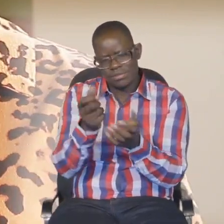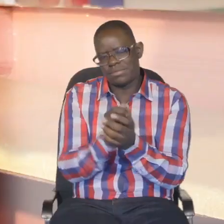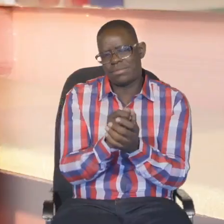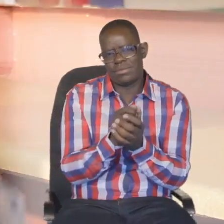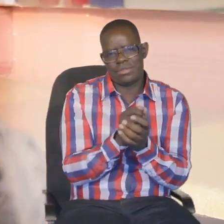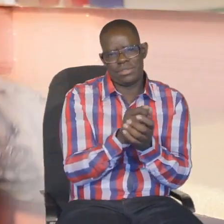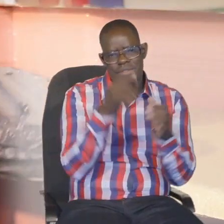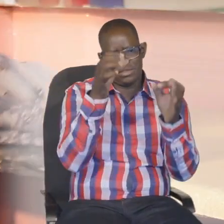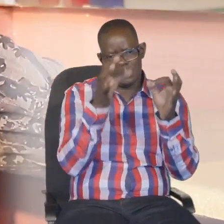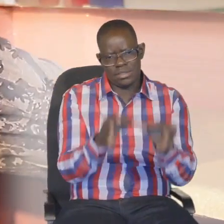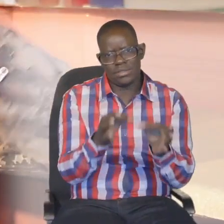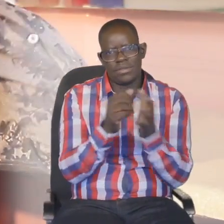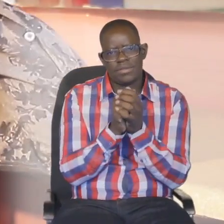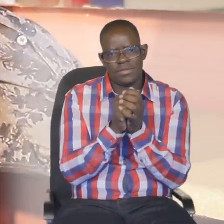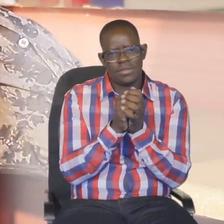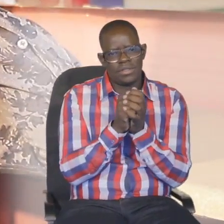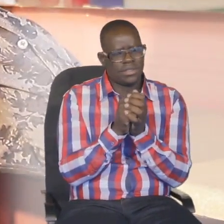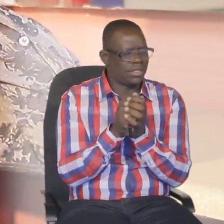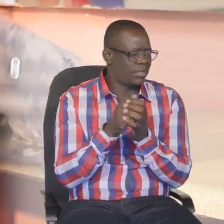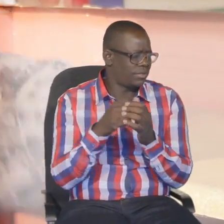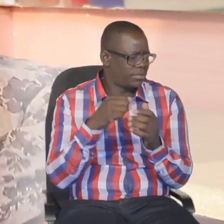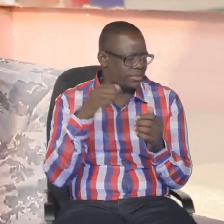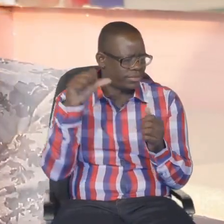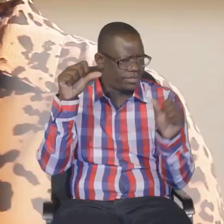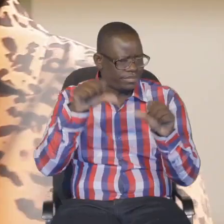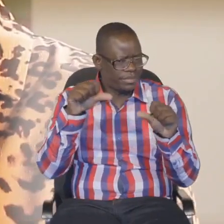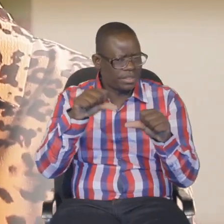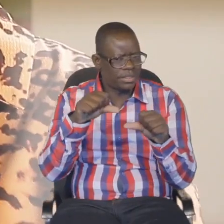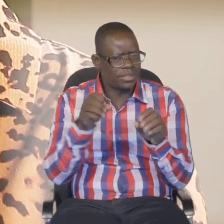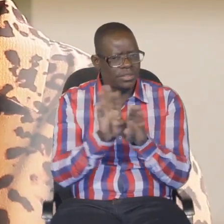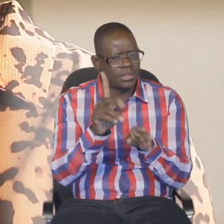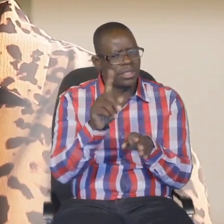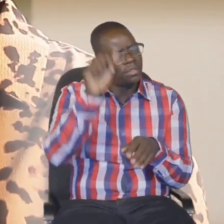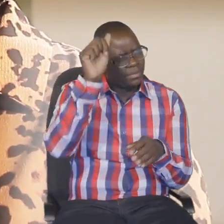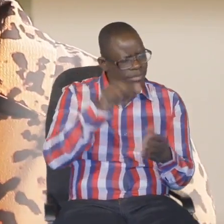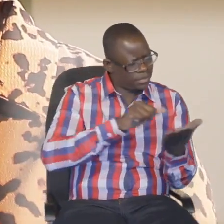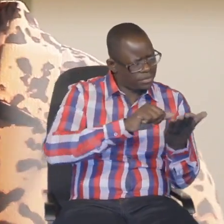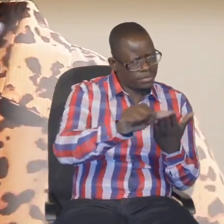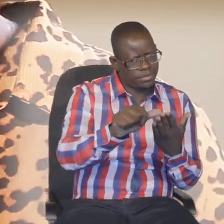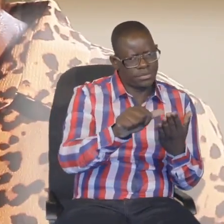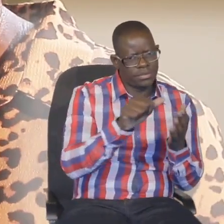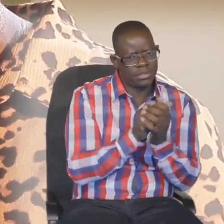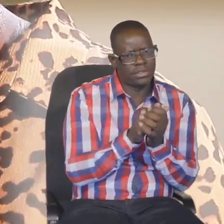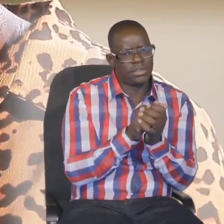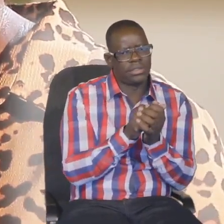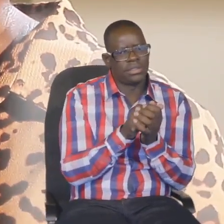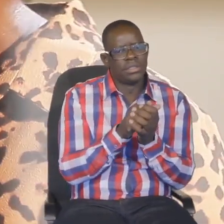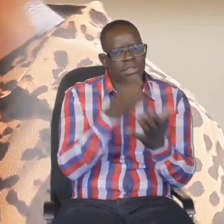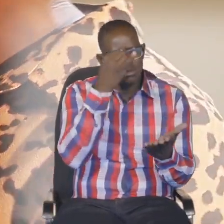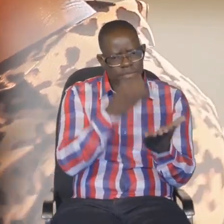account. Oh, that's bad. What are you going to do, Auntie? I'll have to pay them. I hope all my debtors pay in